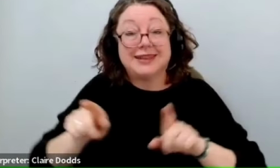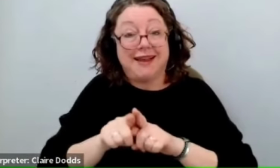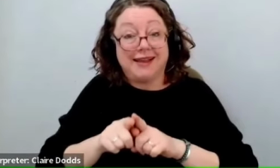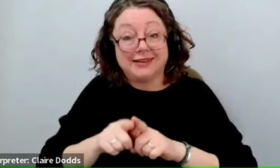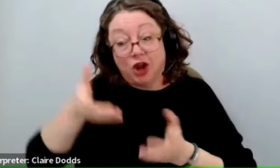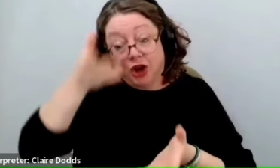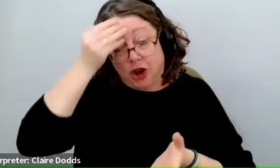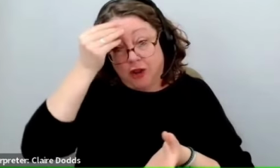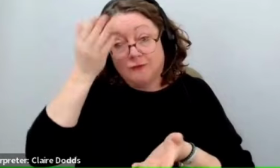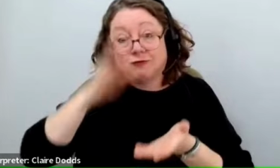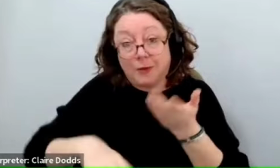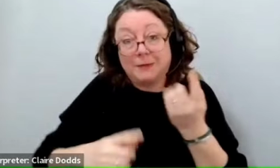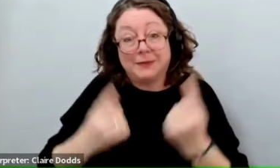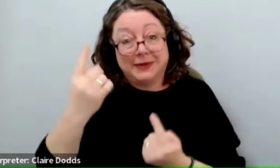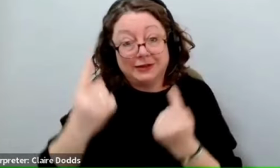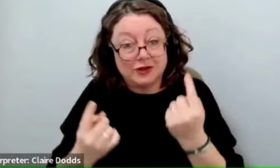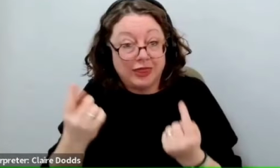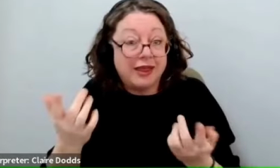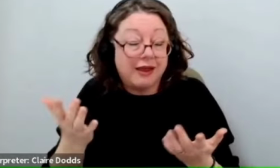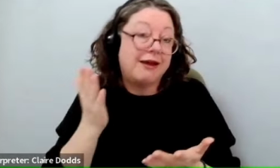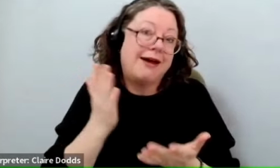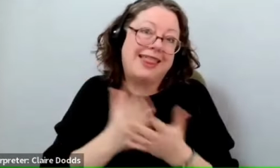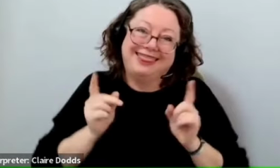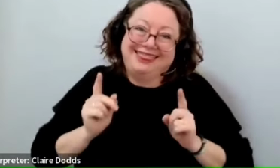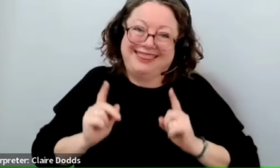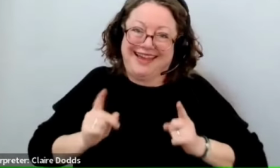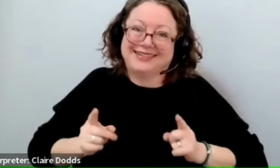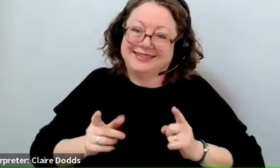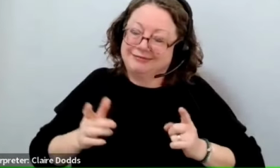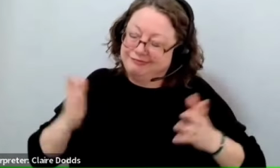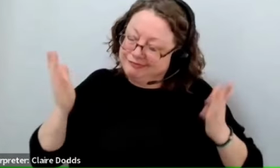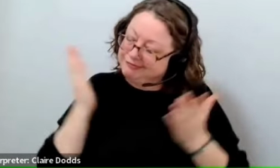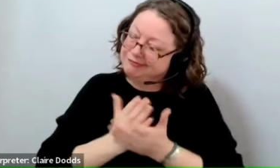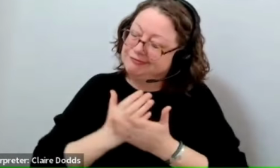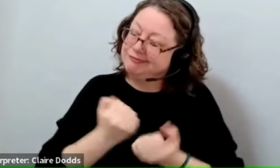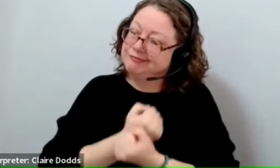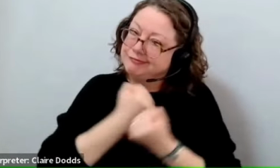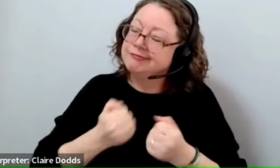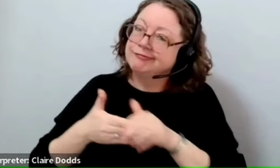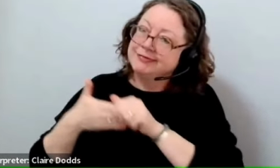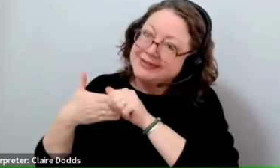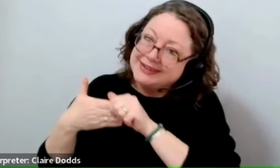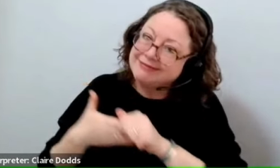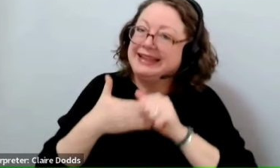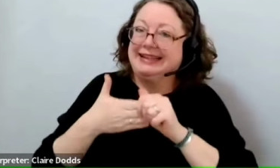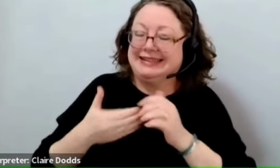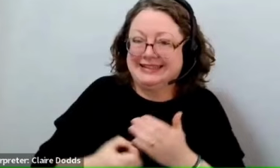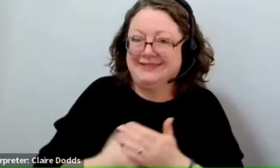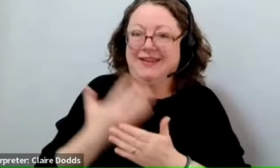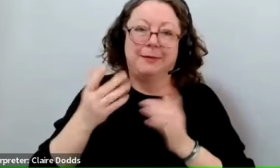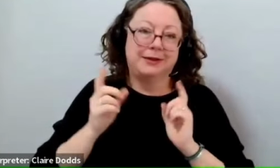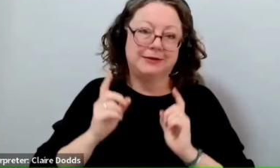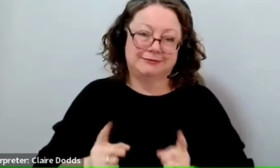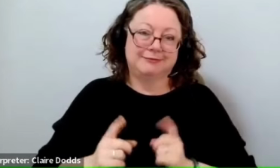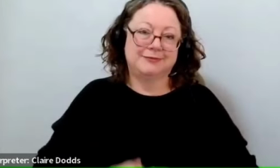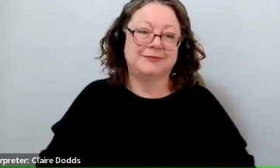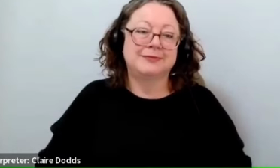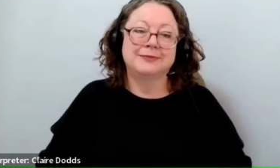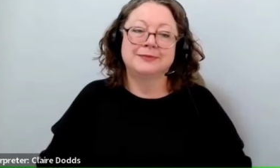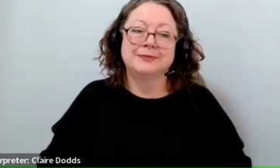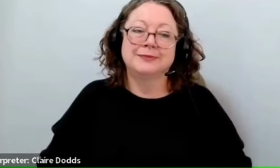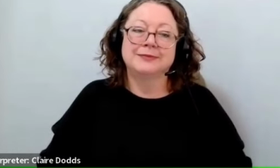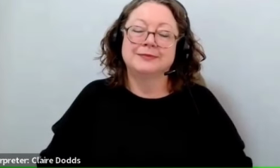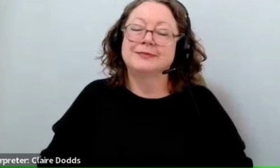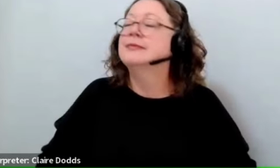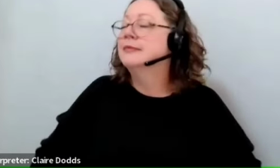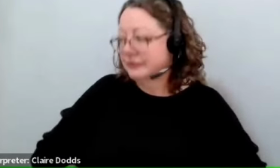and really engage in some peer learning, which as we know is what drives development in the best way